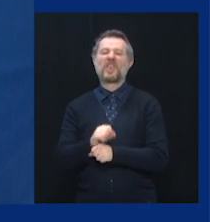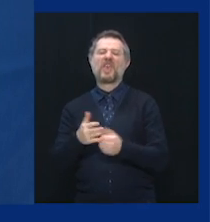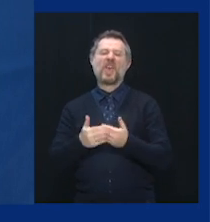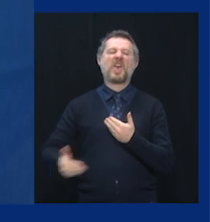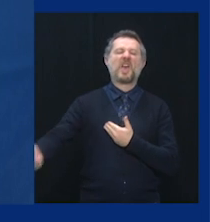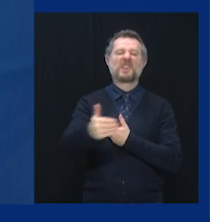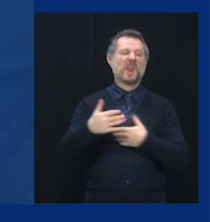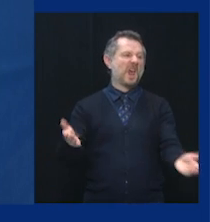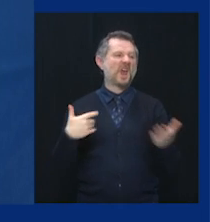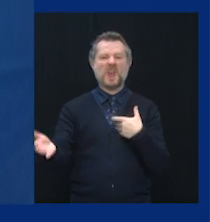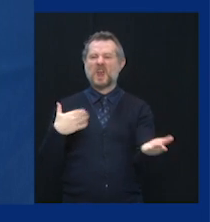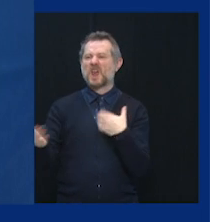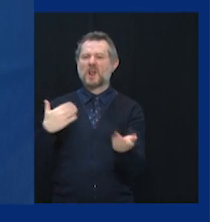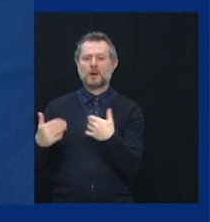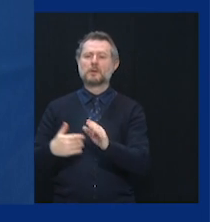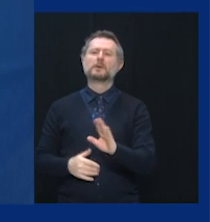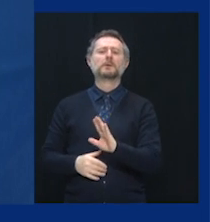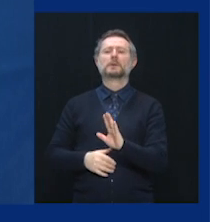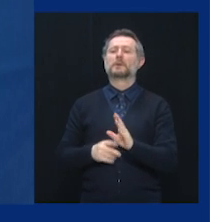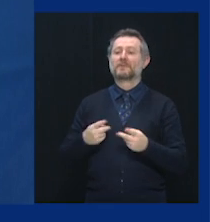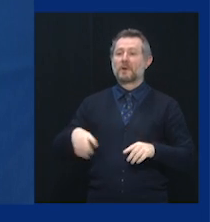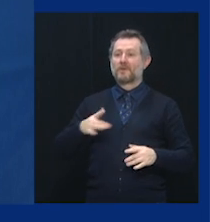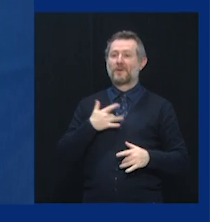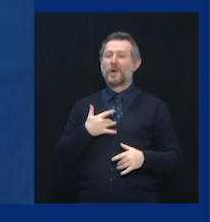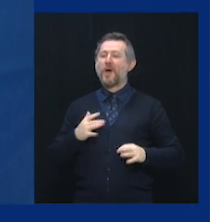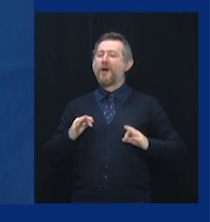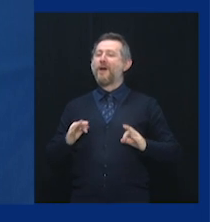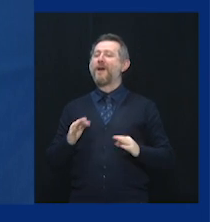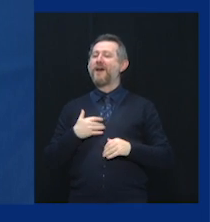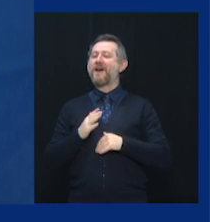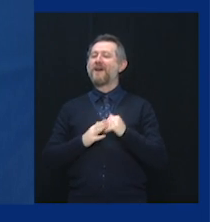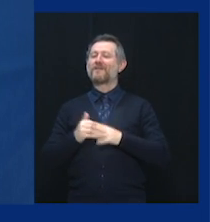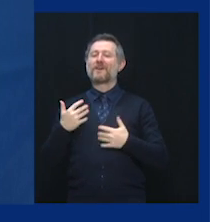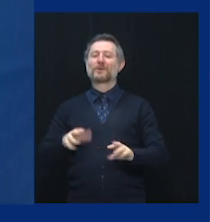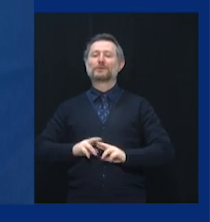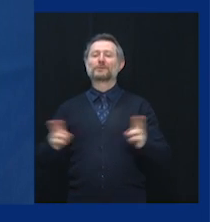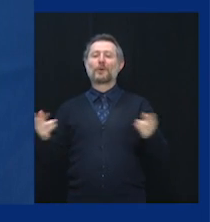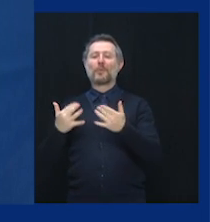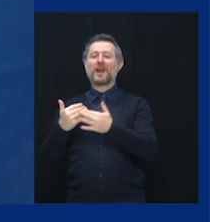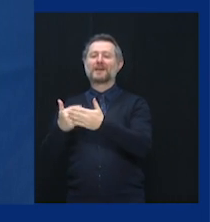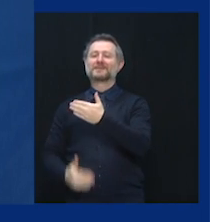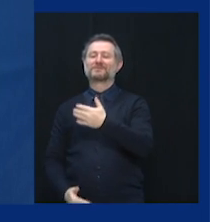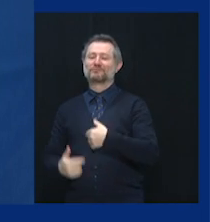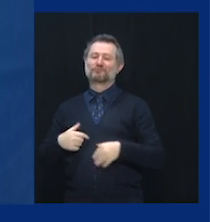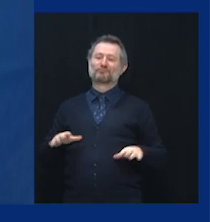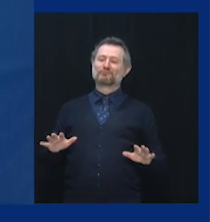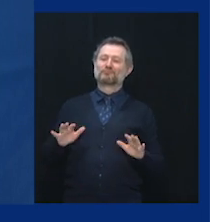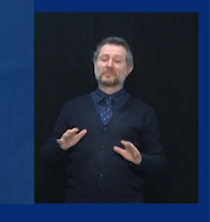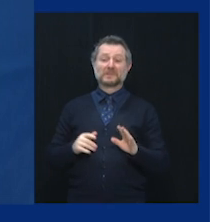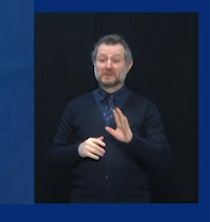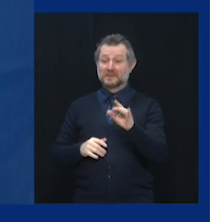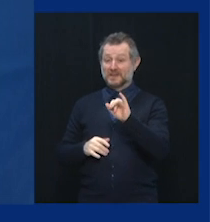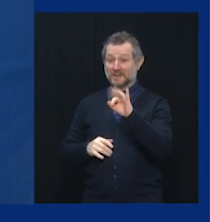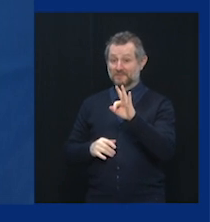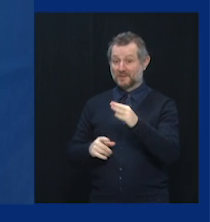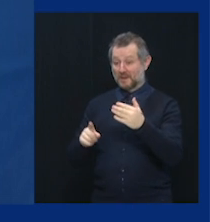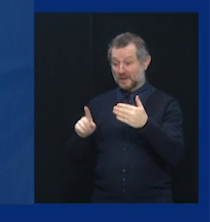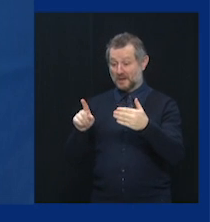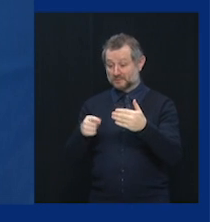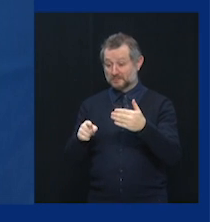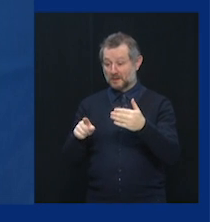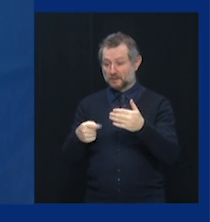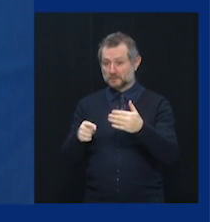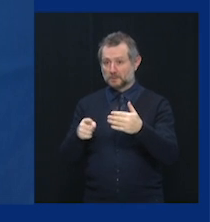will feel comfortable because we have waiting lists. Not if you cancel those appointments.